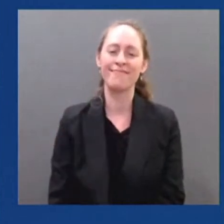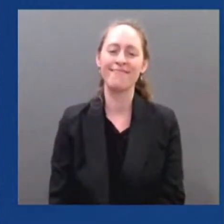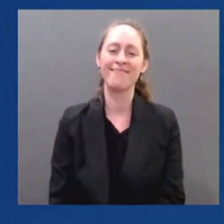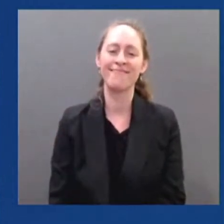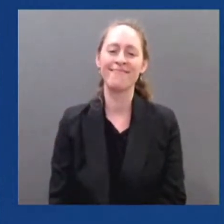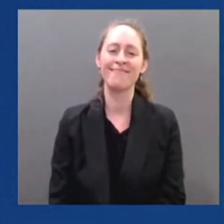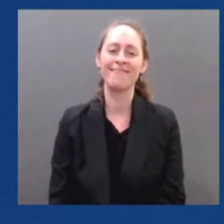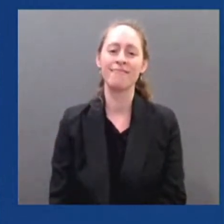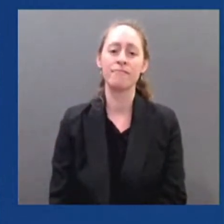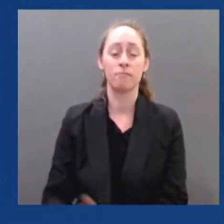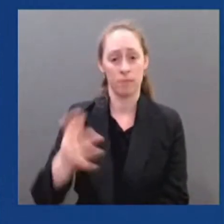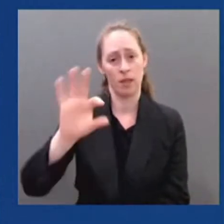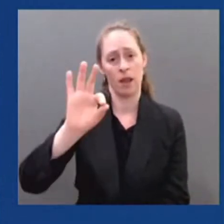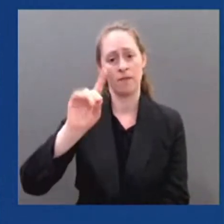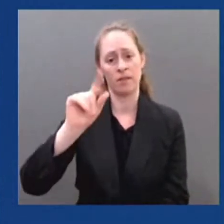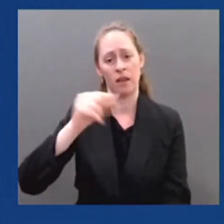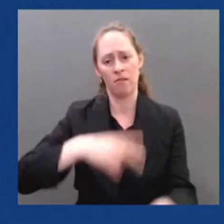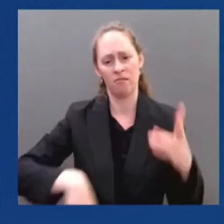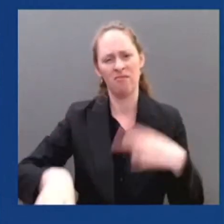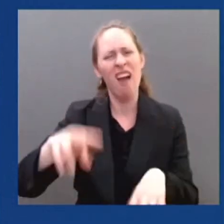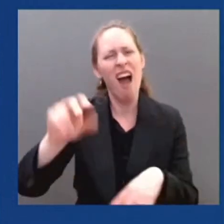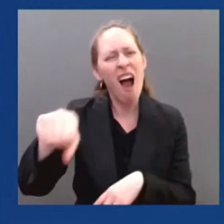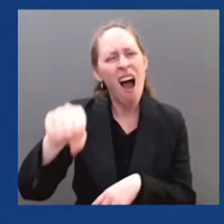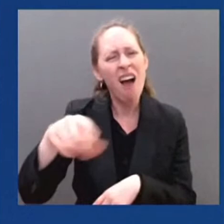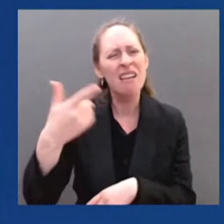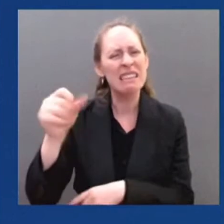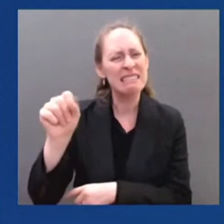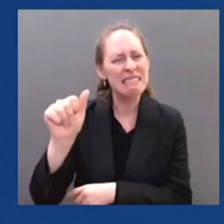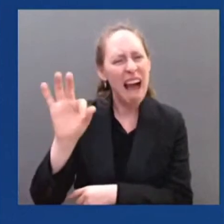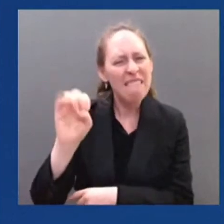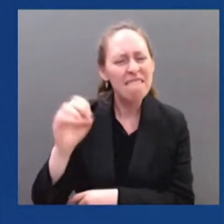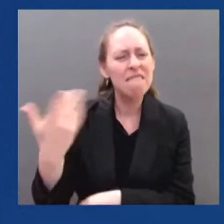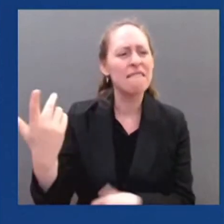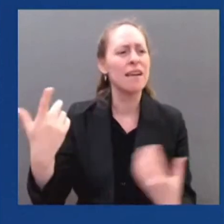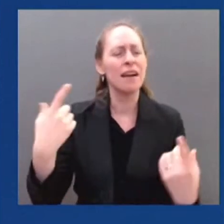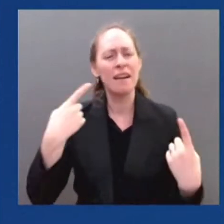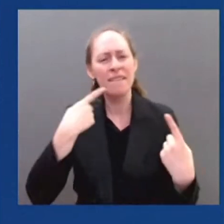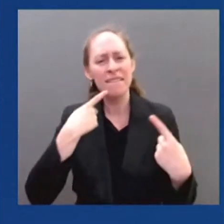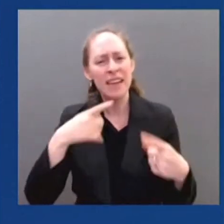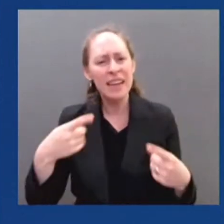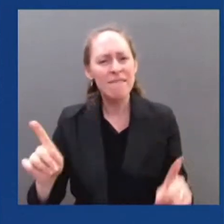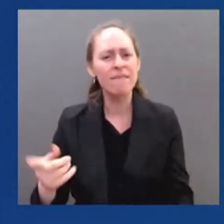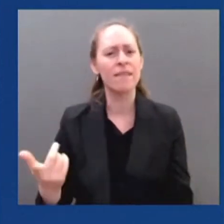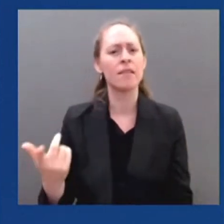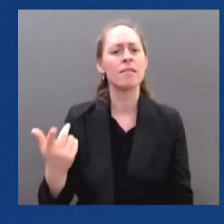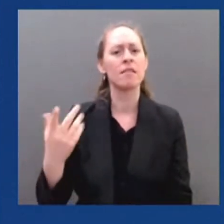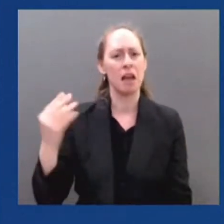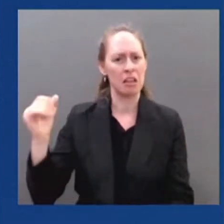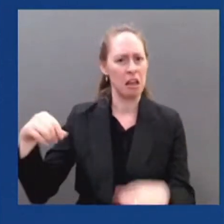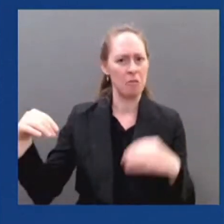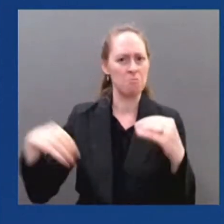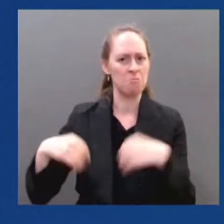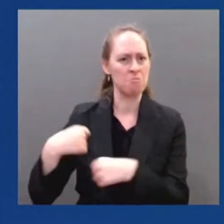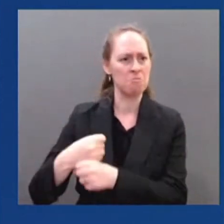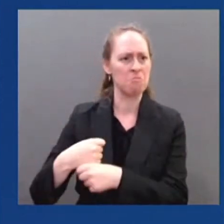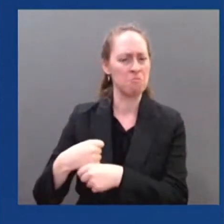and manufacturing data were very rigorously and comprehensively looked at to support the EUA. The known